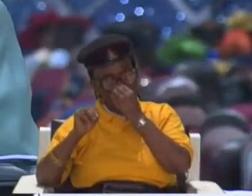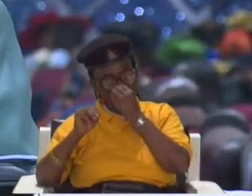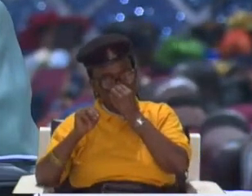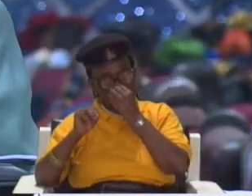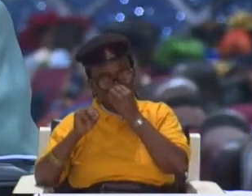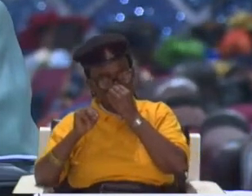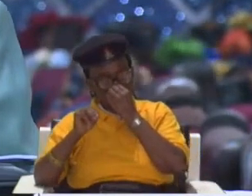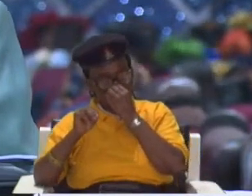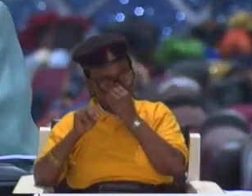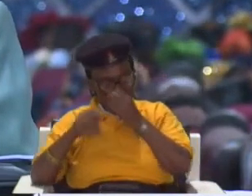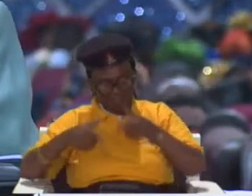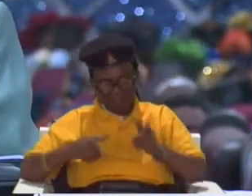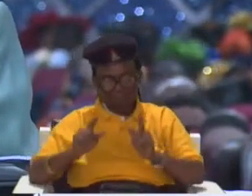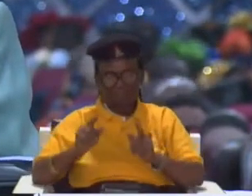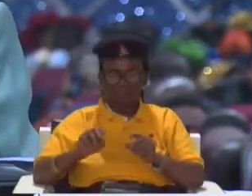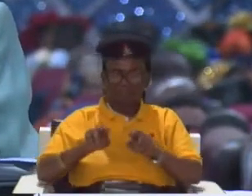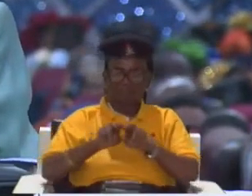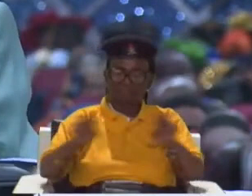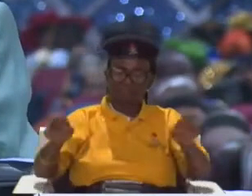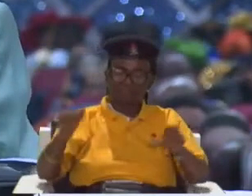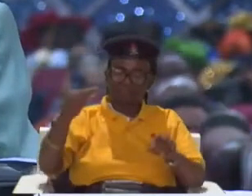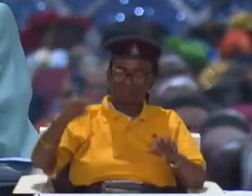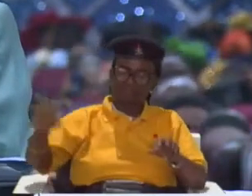Let none of them miss heaven.